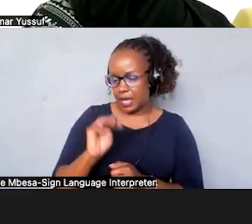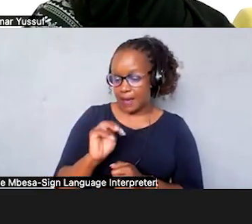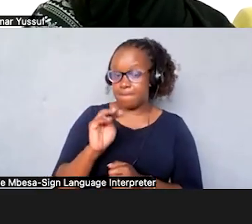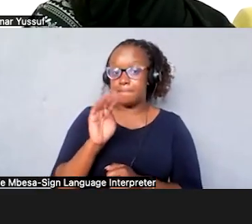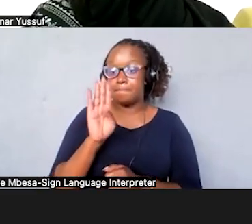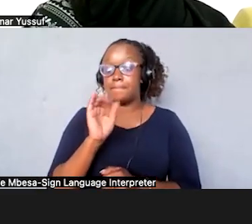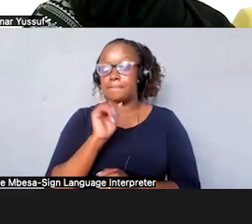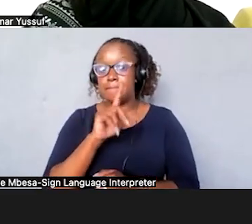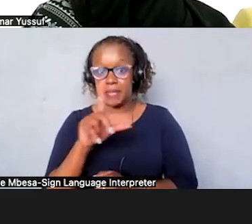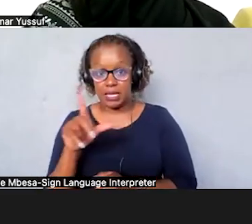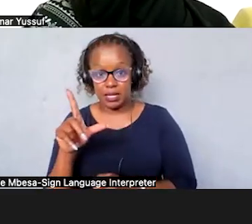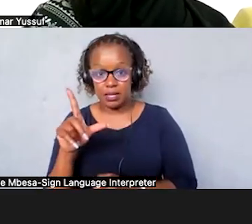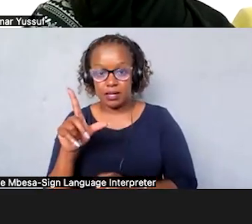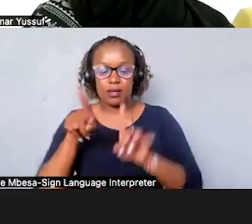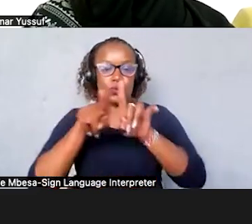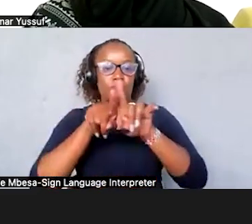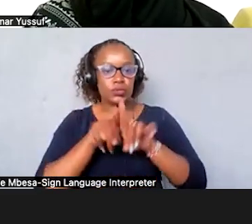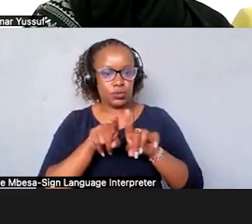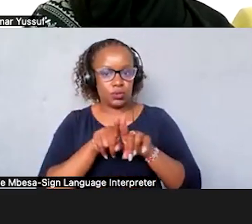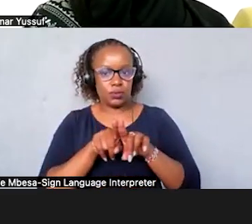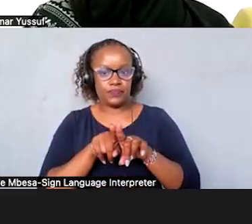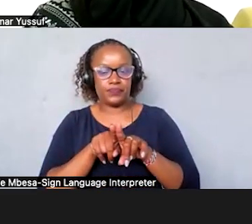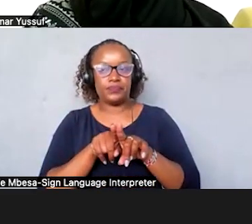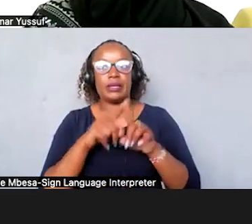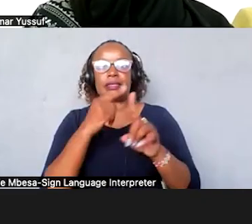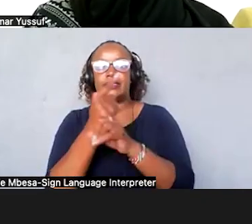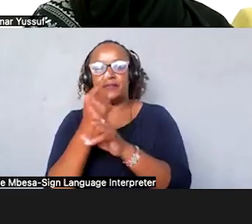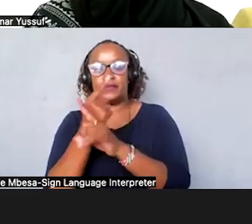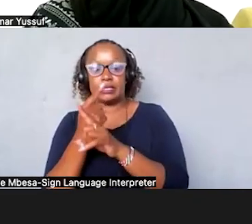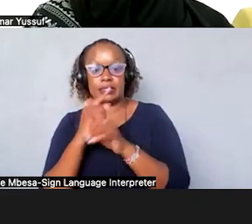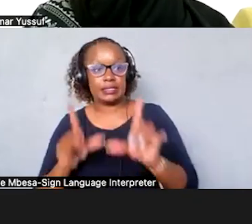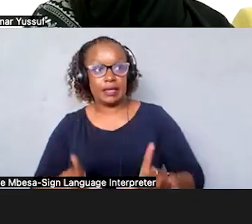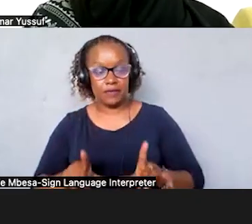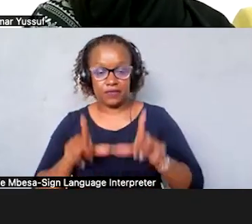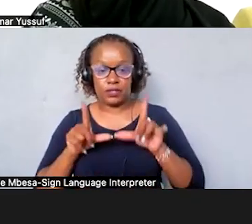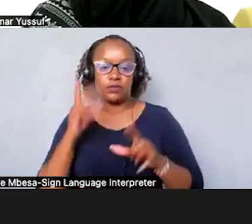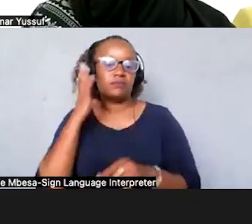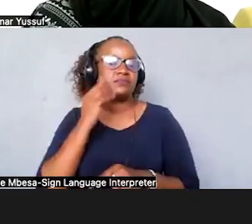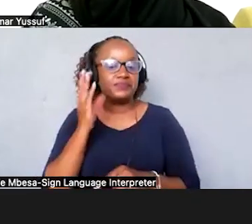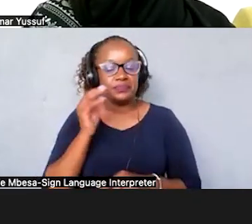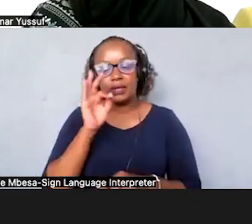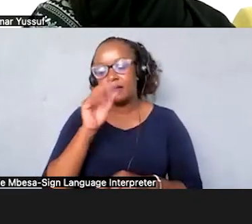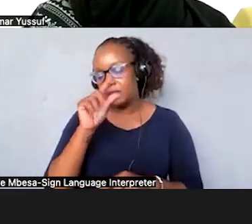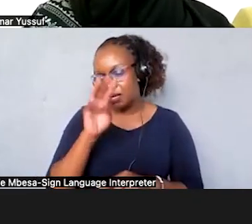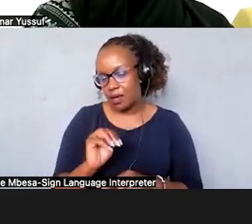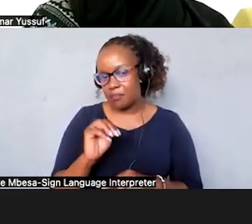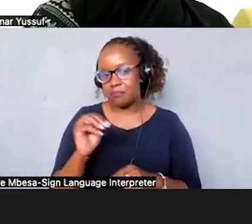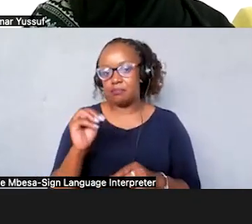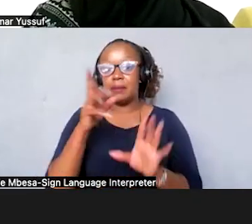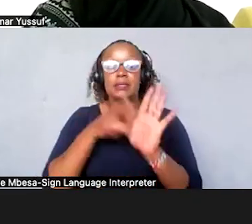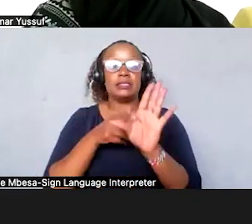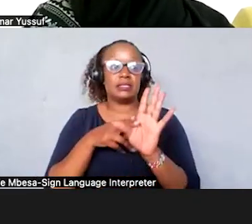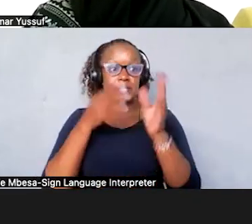And also several survivors took part of in the